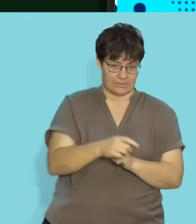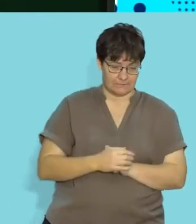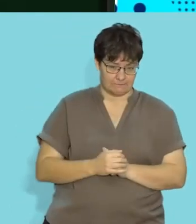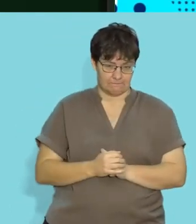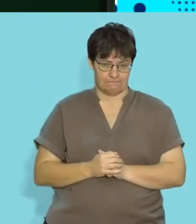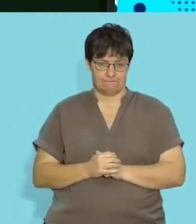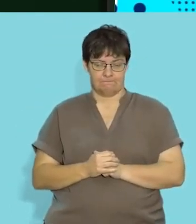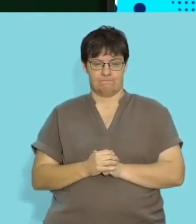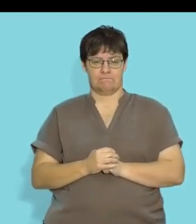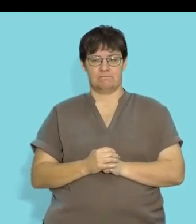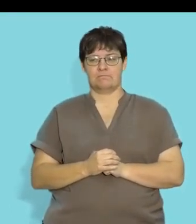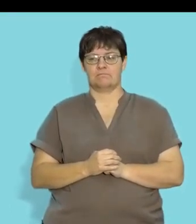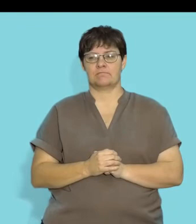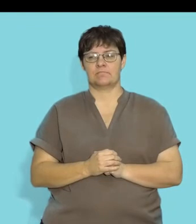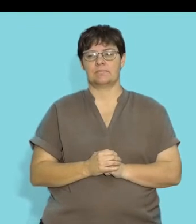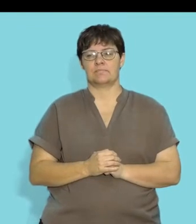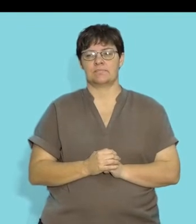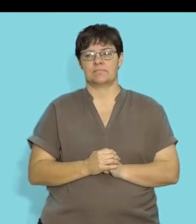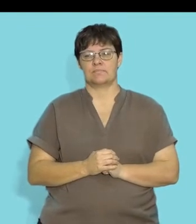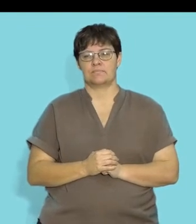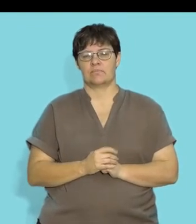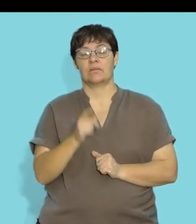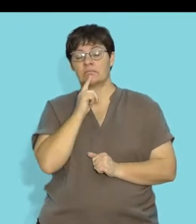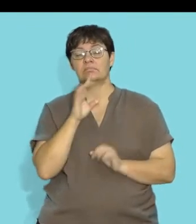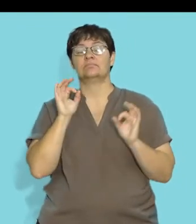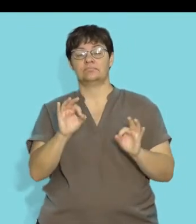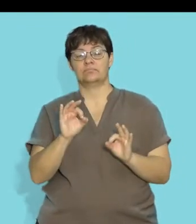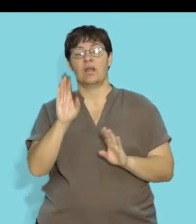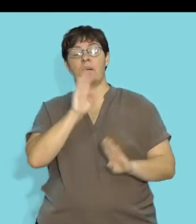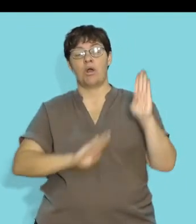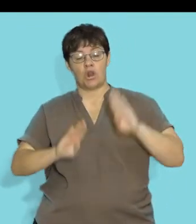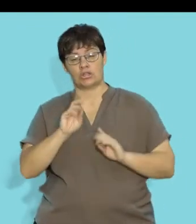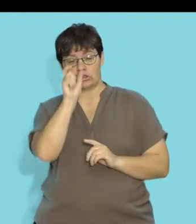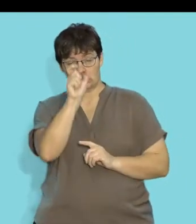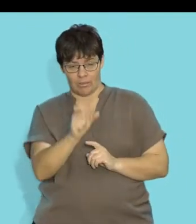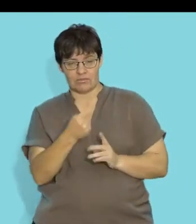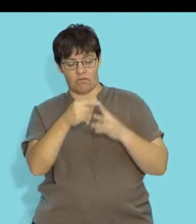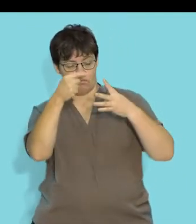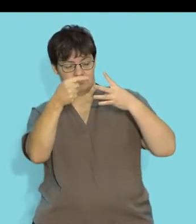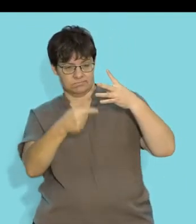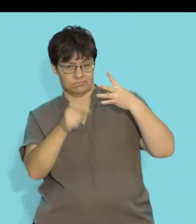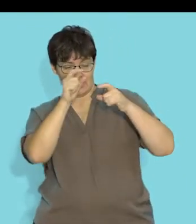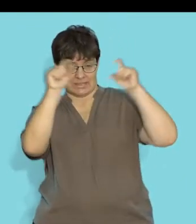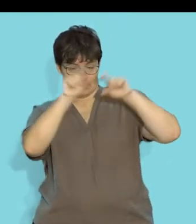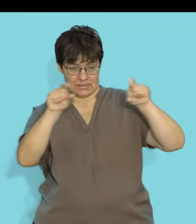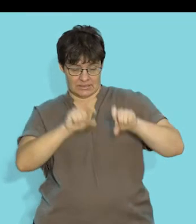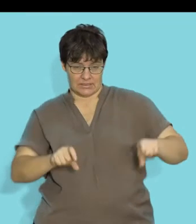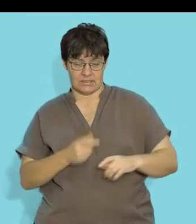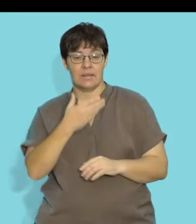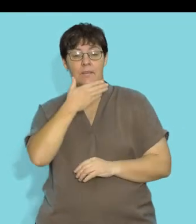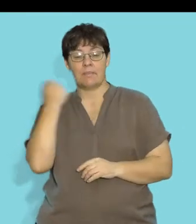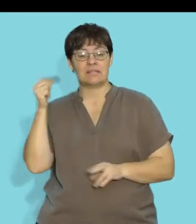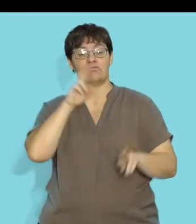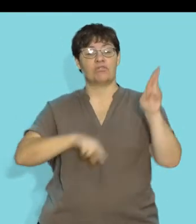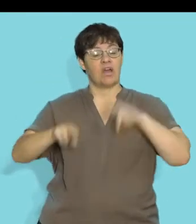understanding. Right. So, provide the correct biological terms for the following statements. And guys,